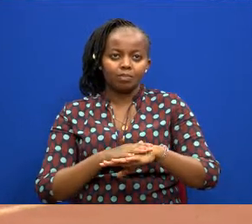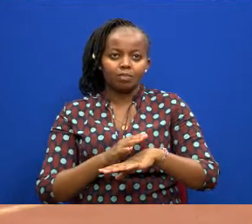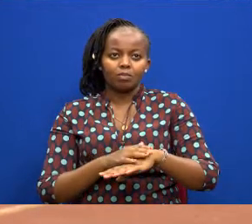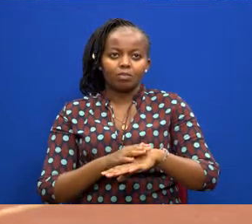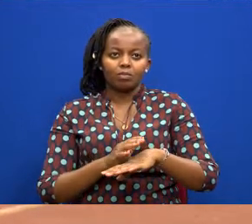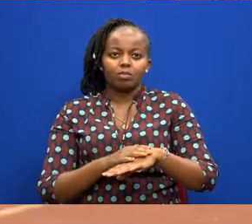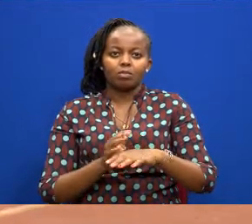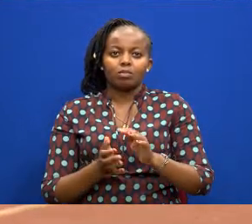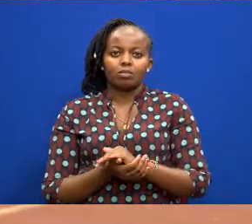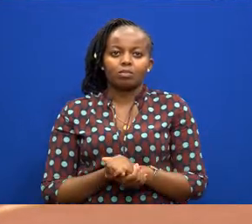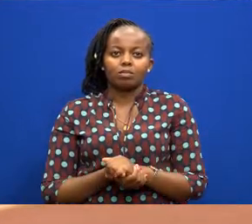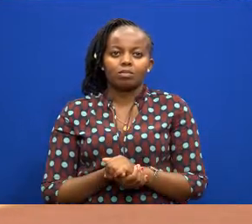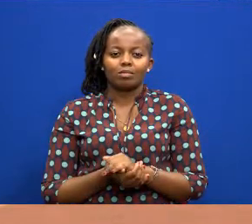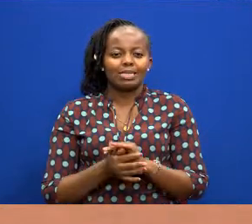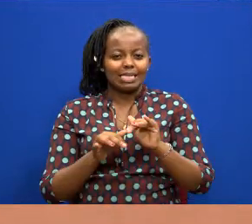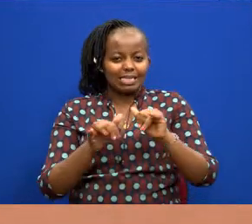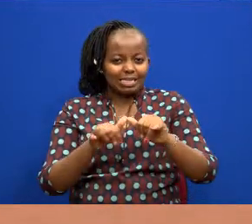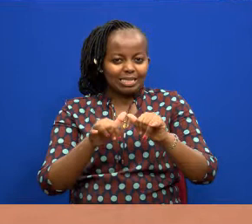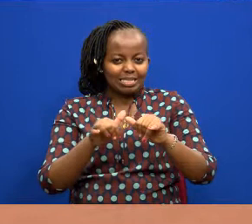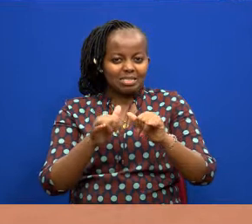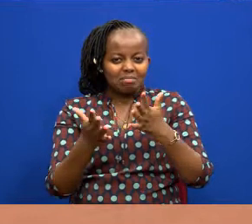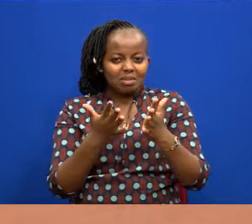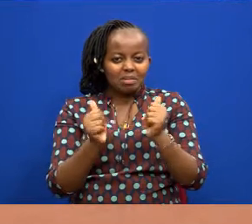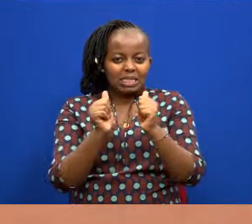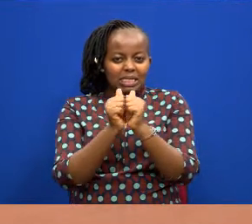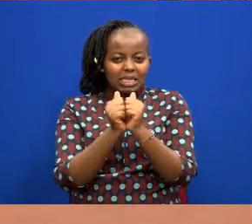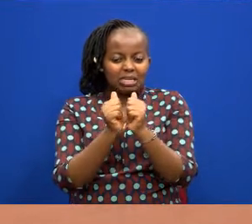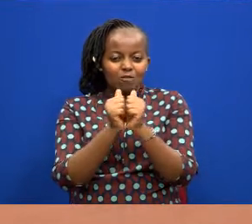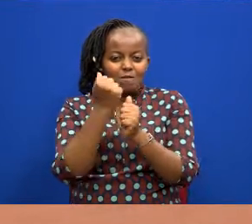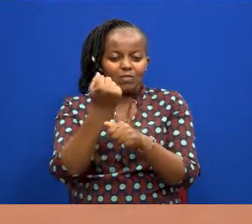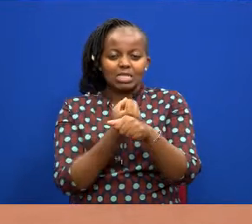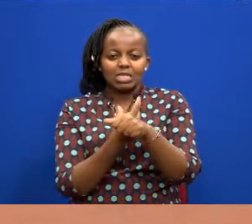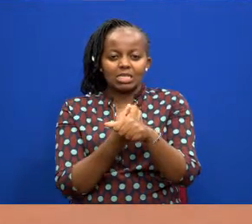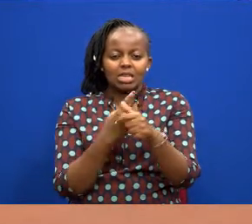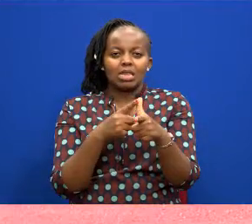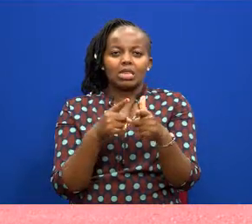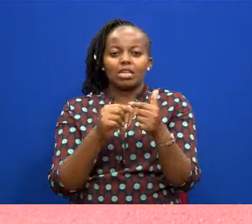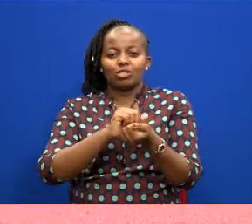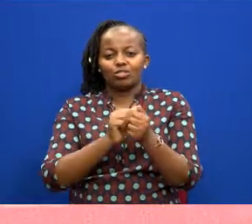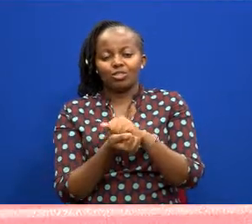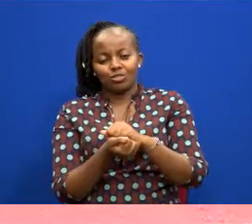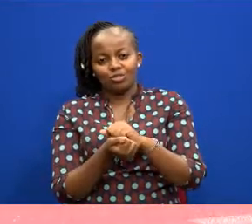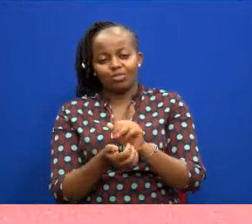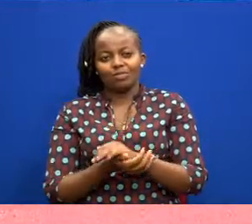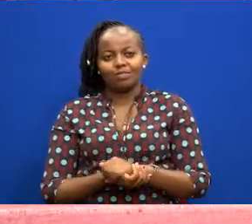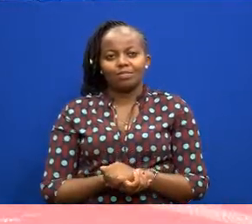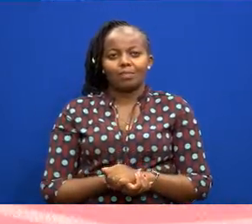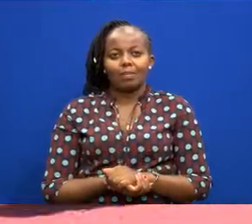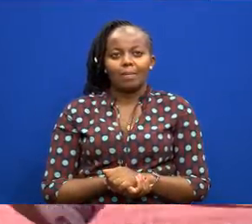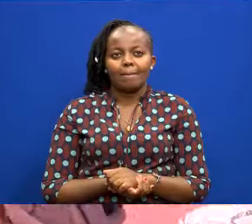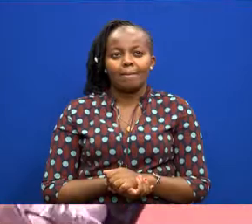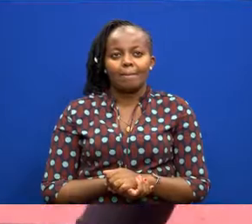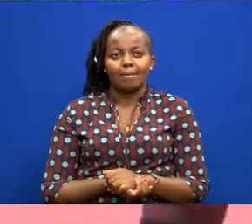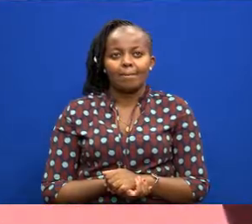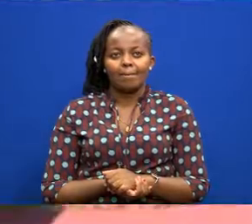Okay. You need to hold a stretch between 10 and 15 seconds, and then you switch onto the other side.